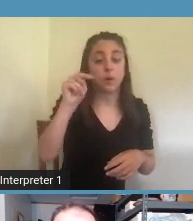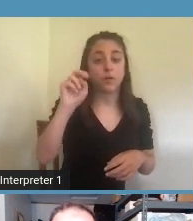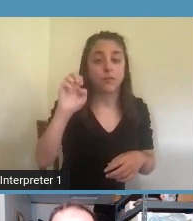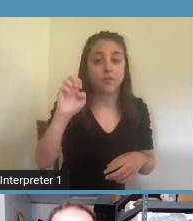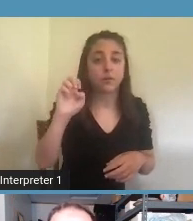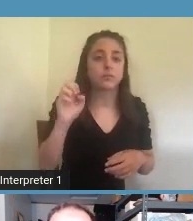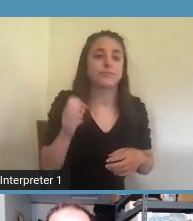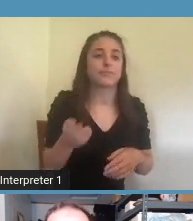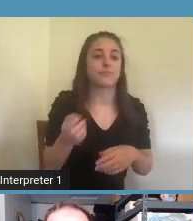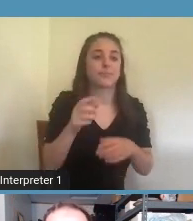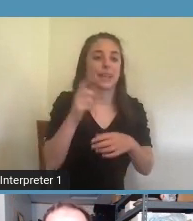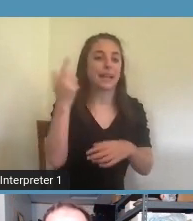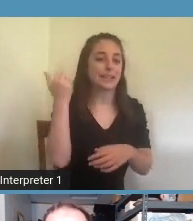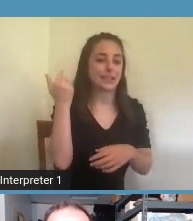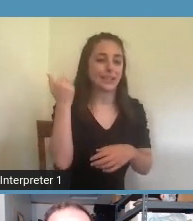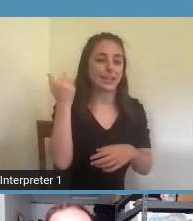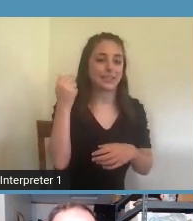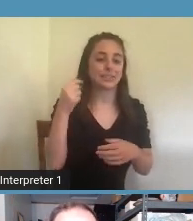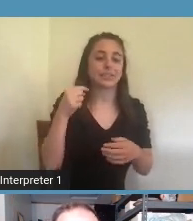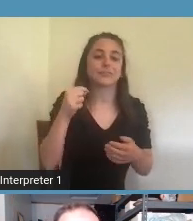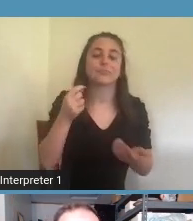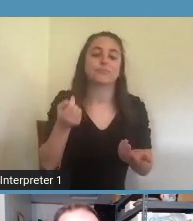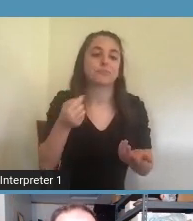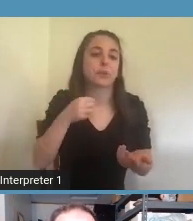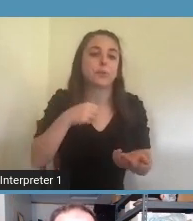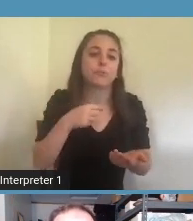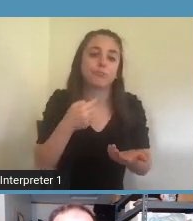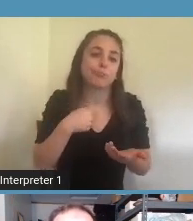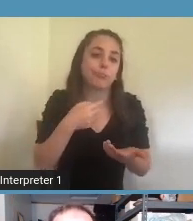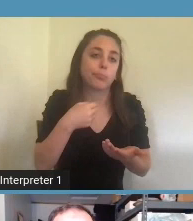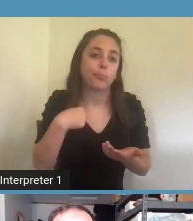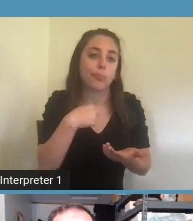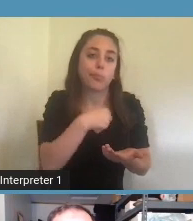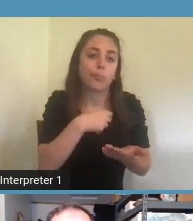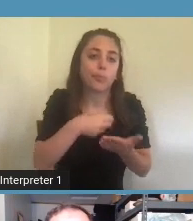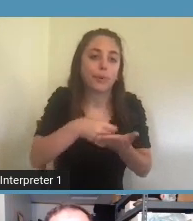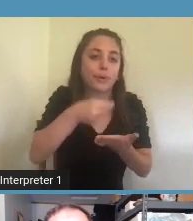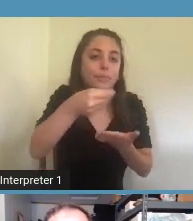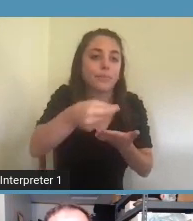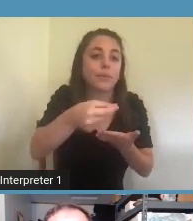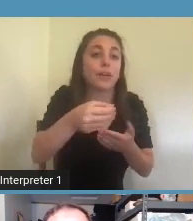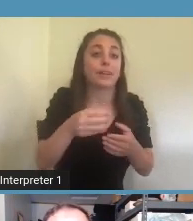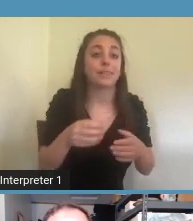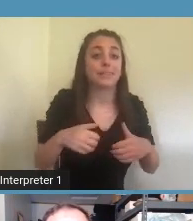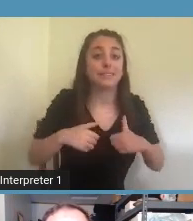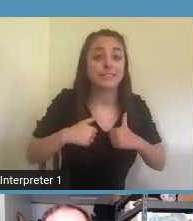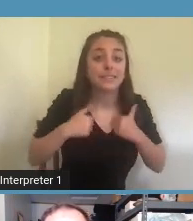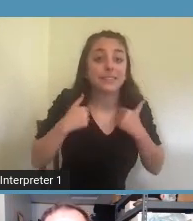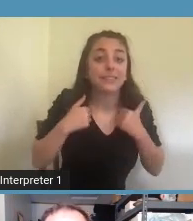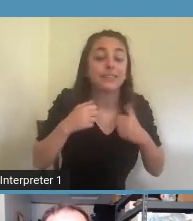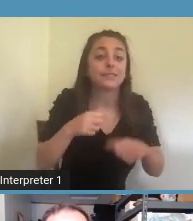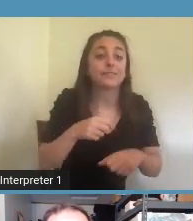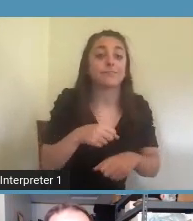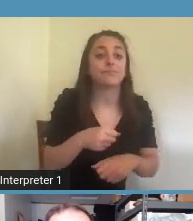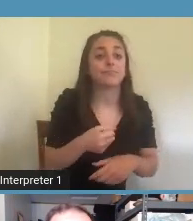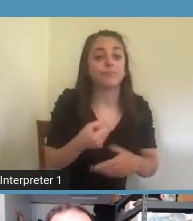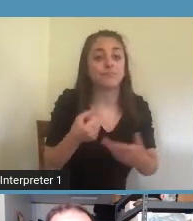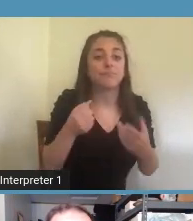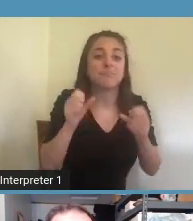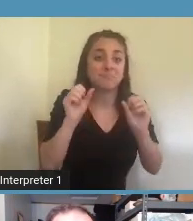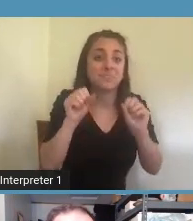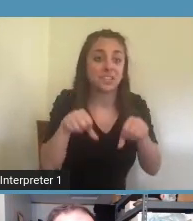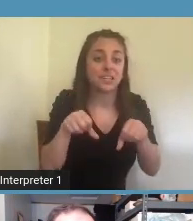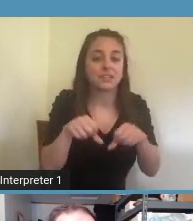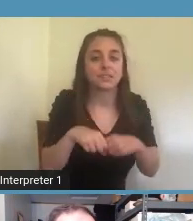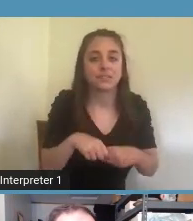bought last year, then we have also been able to do live video conferencing from our galleries. So I'll put this